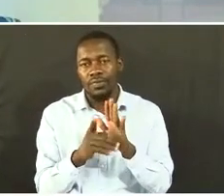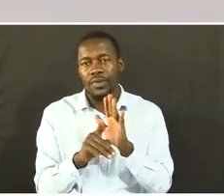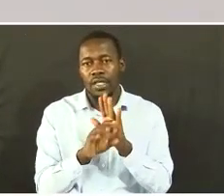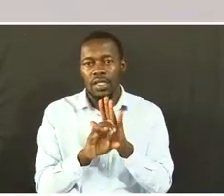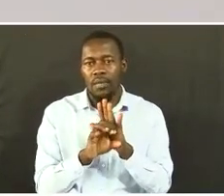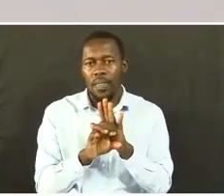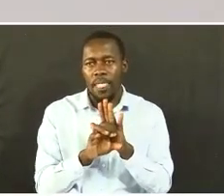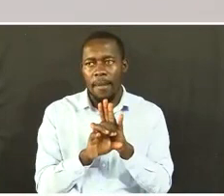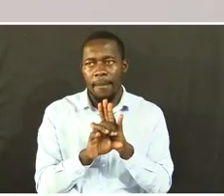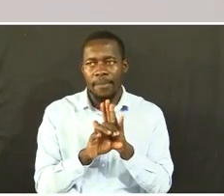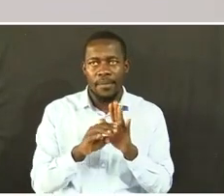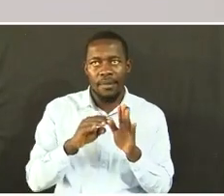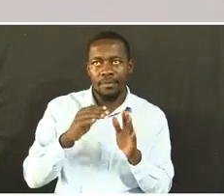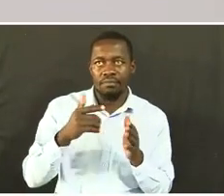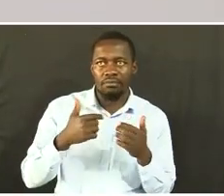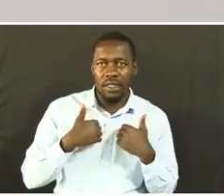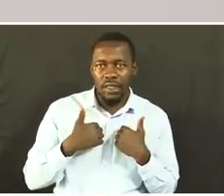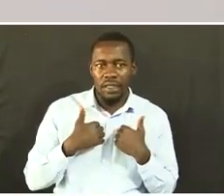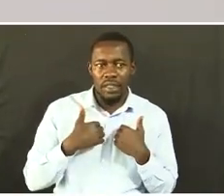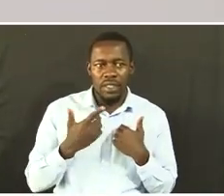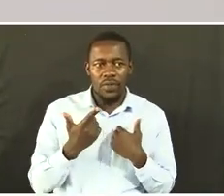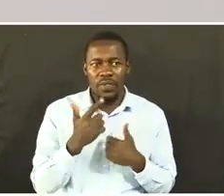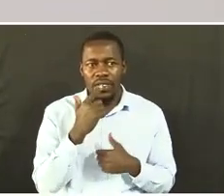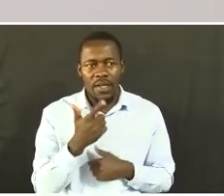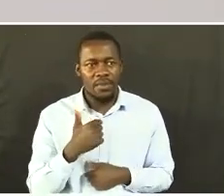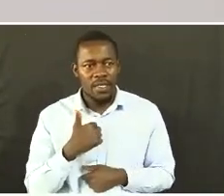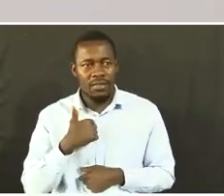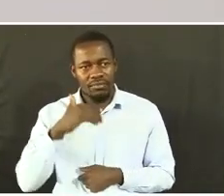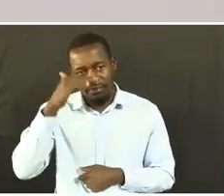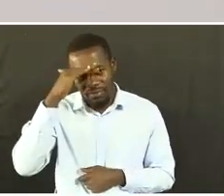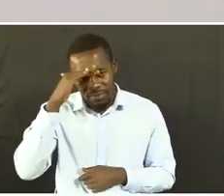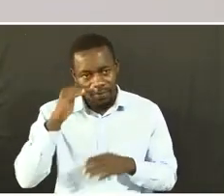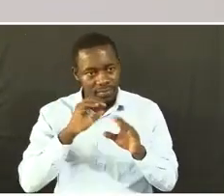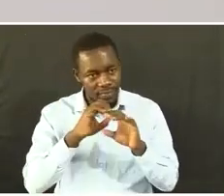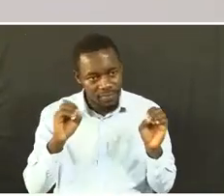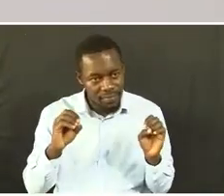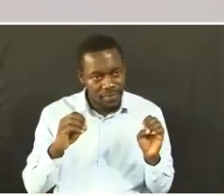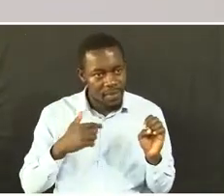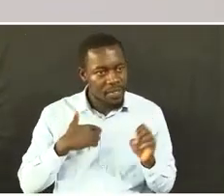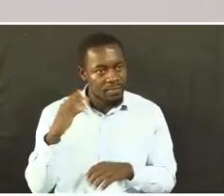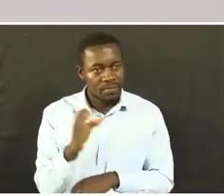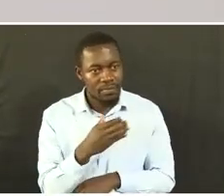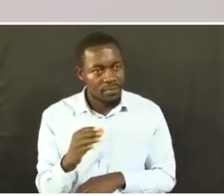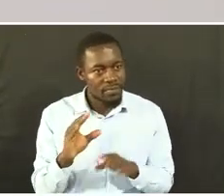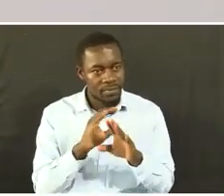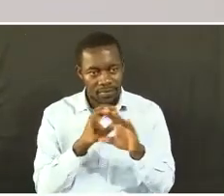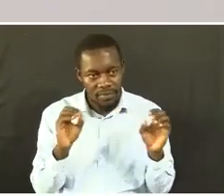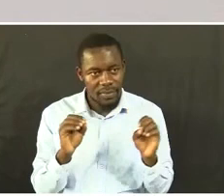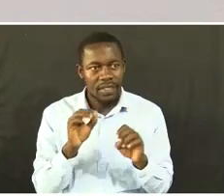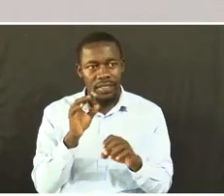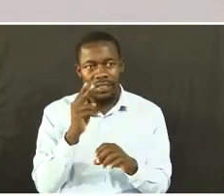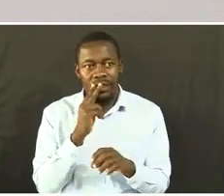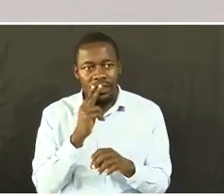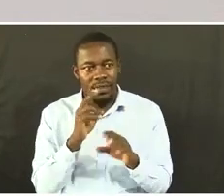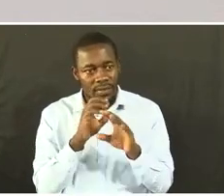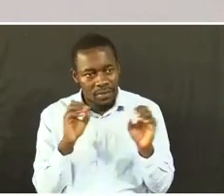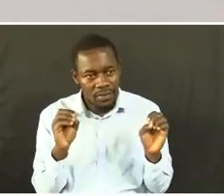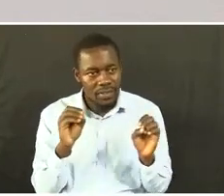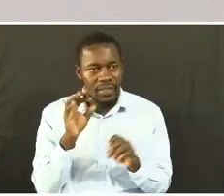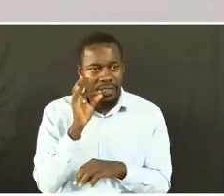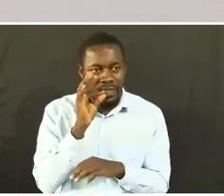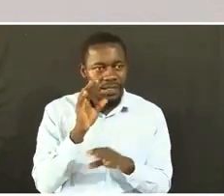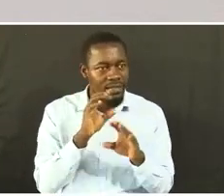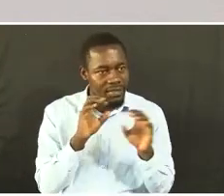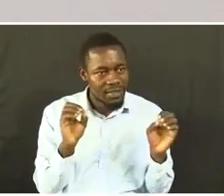well, I do not take alcohol, I do not smoke marijuana, I do not have access to those hard drugs. But you are the person who is addicted to